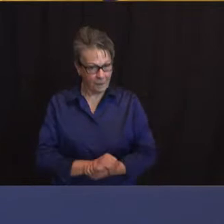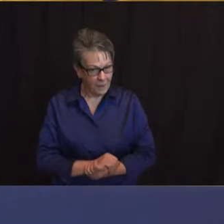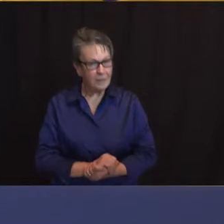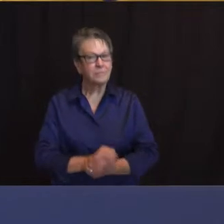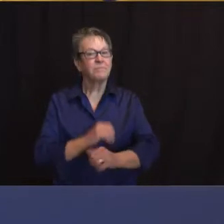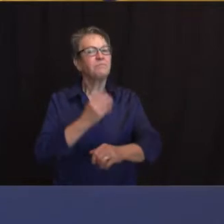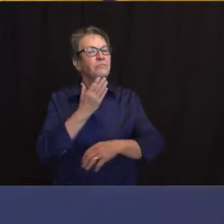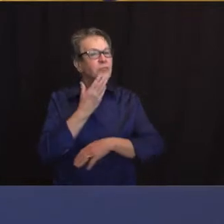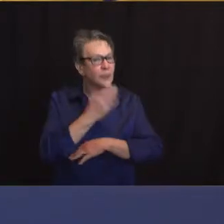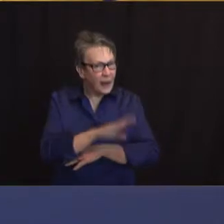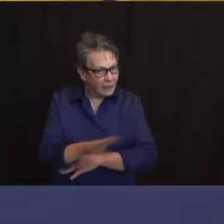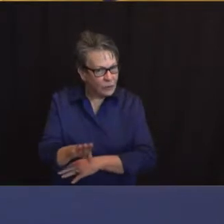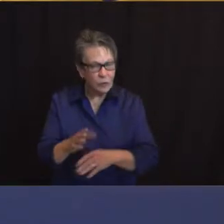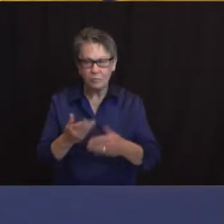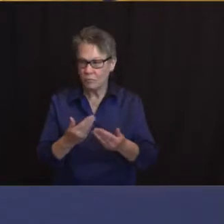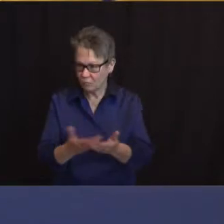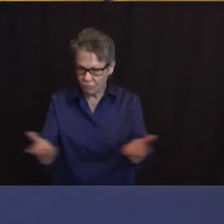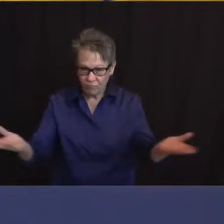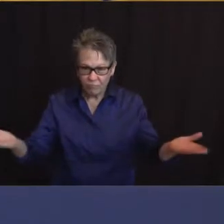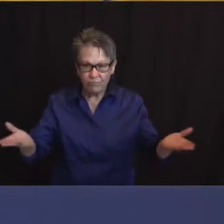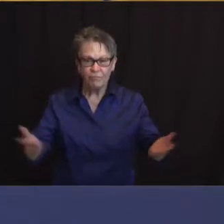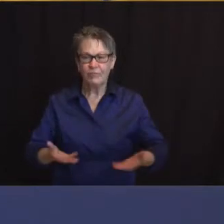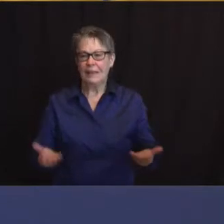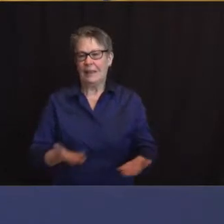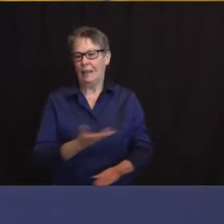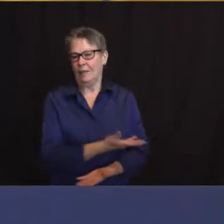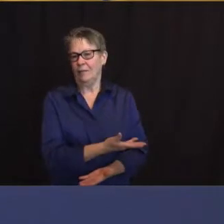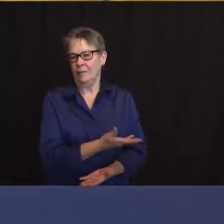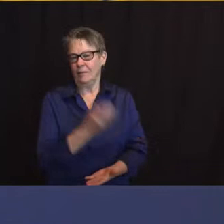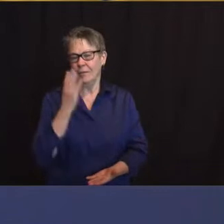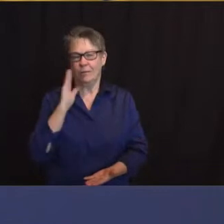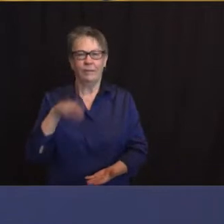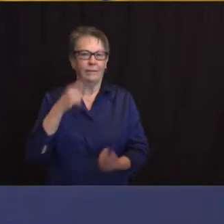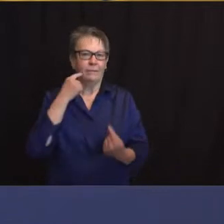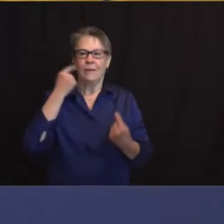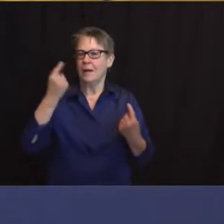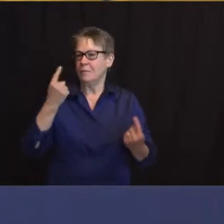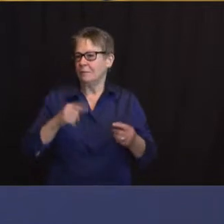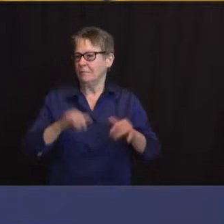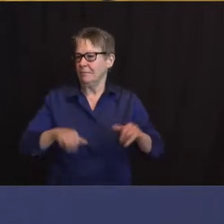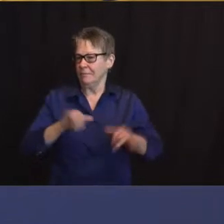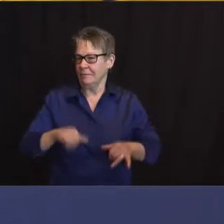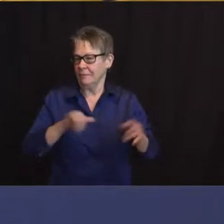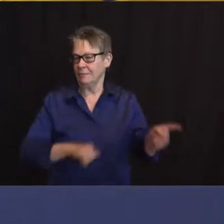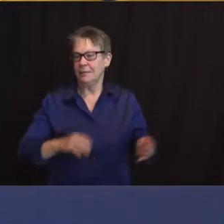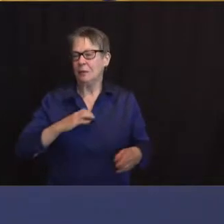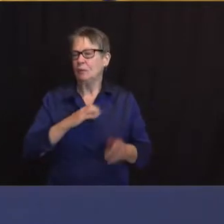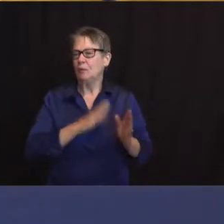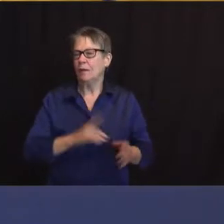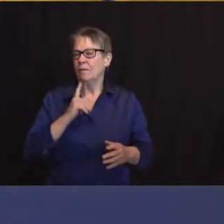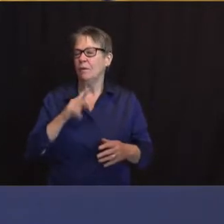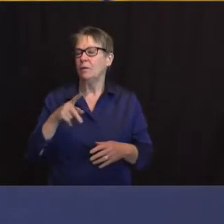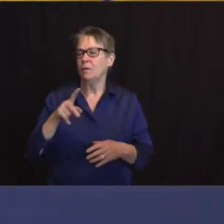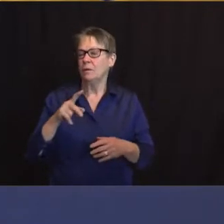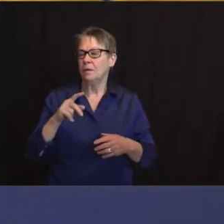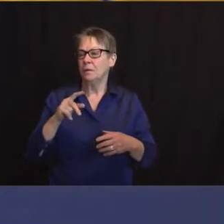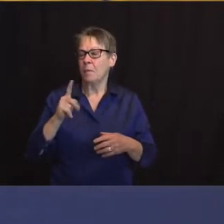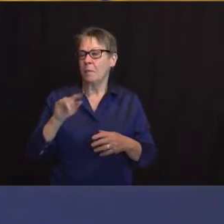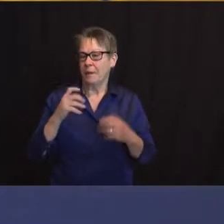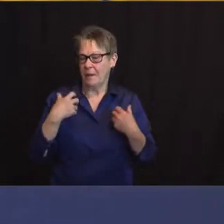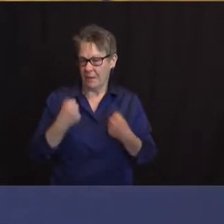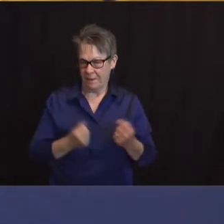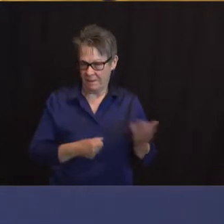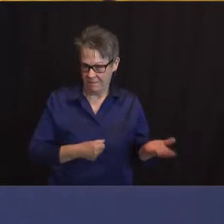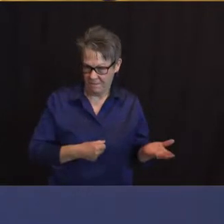Good afternoon, everybody. I'm joined by the woman on my right who needs no introduction, the Commissioner of the Department of Health, Judy Persicelli. To her right, another familiar face, the